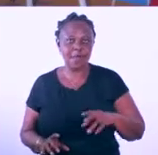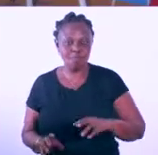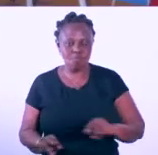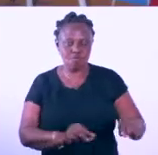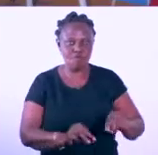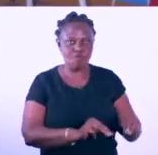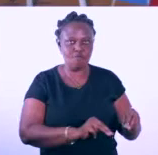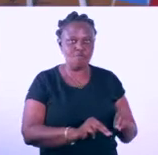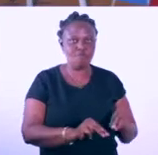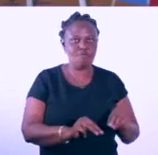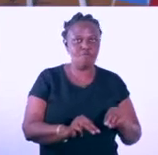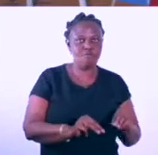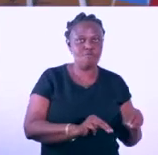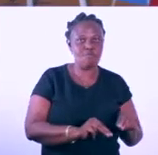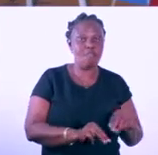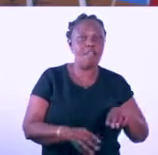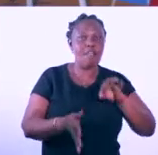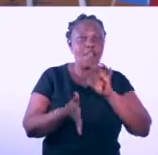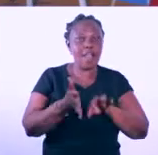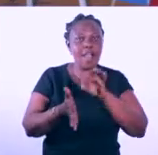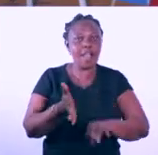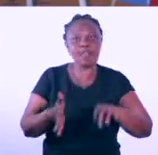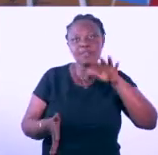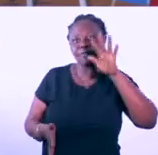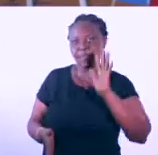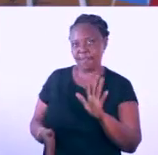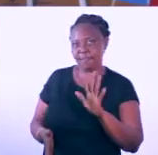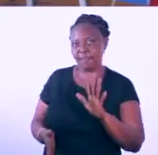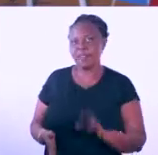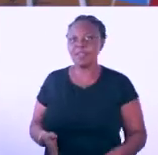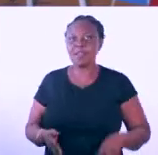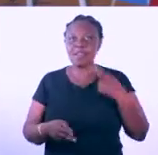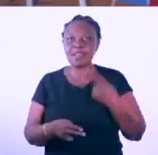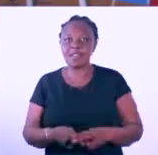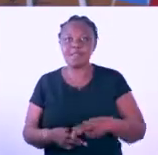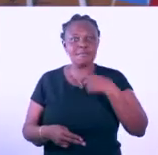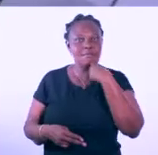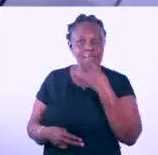to point to any 5 and mention the number names.